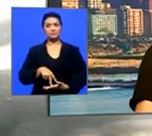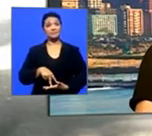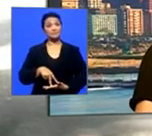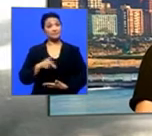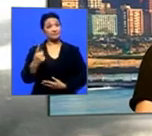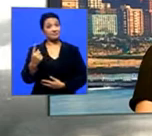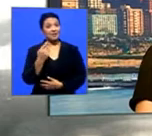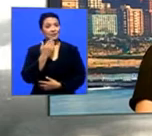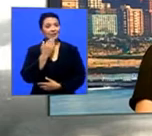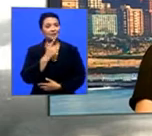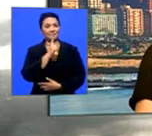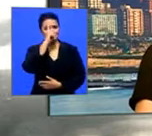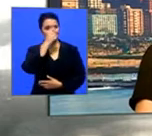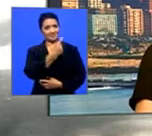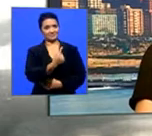entering